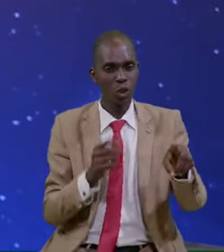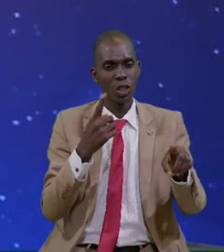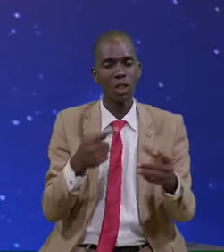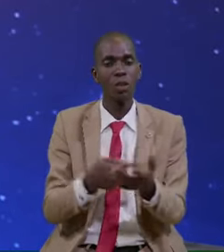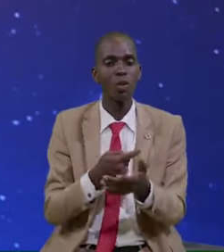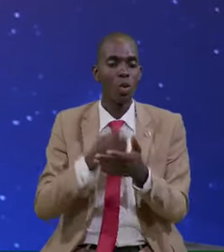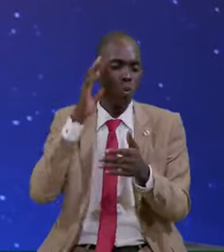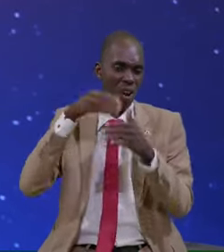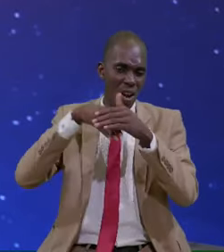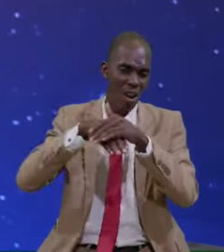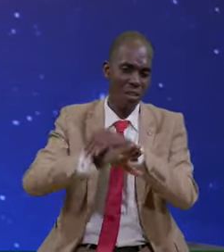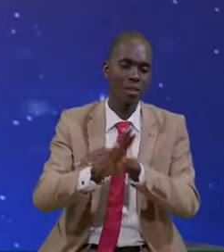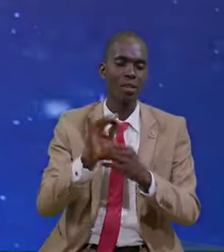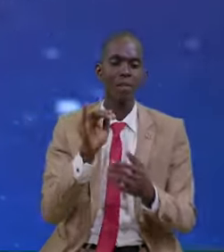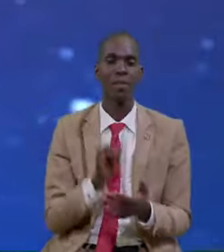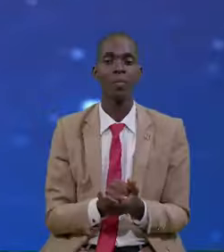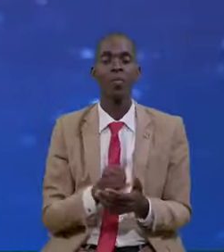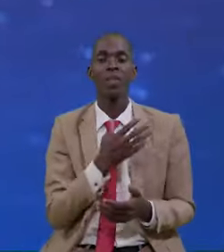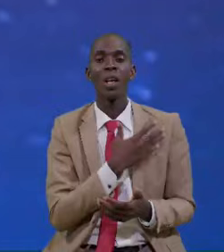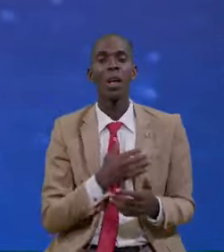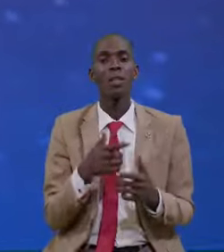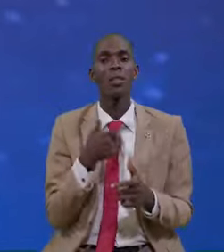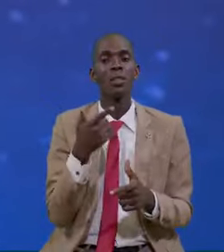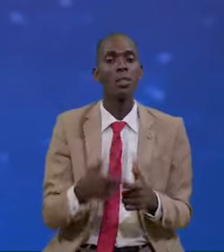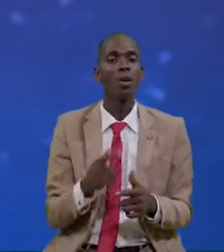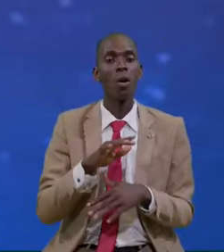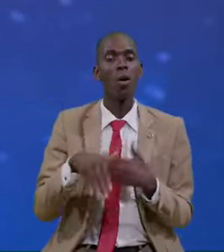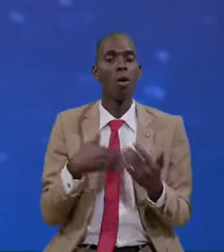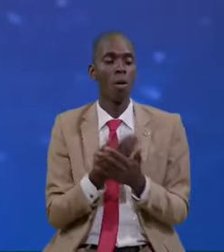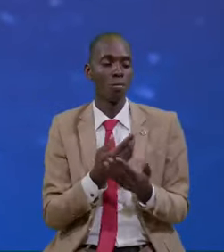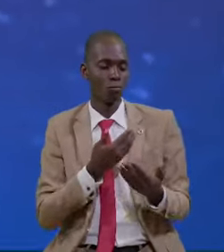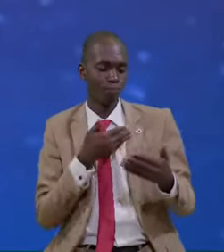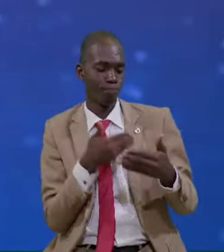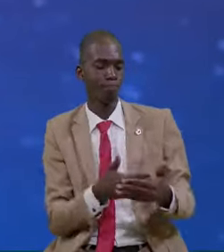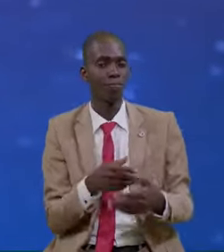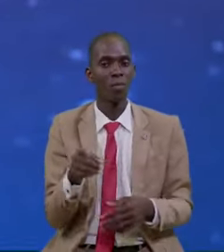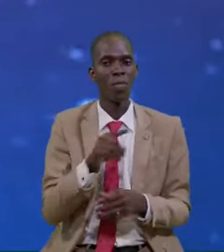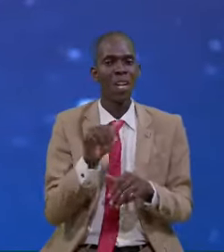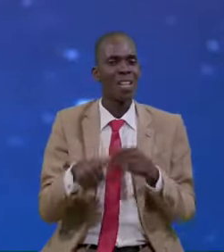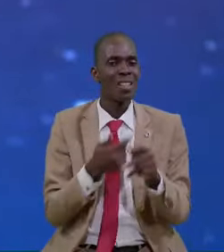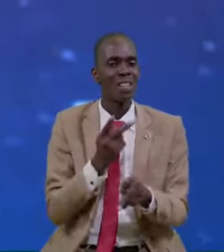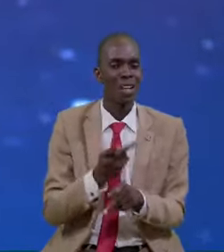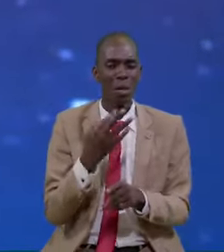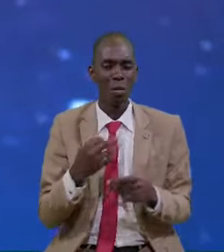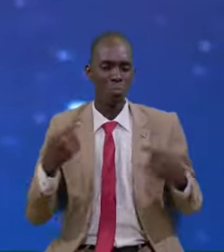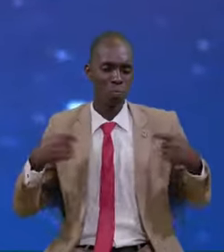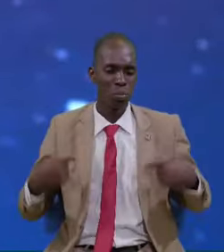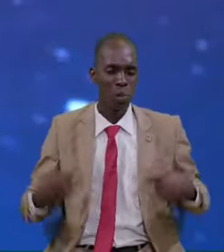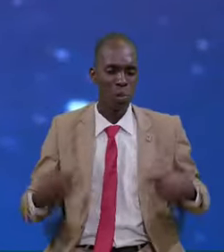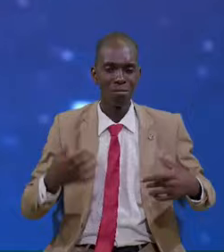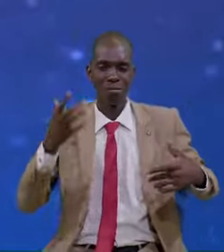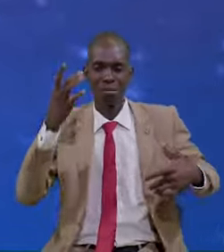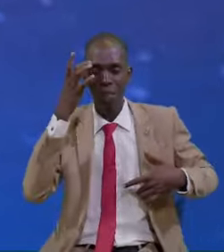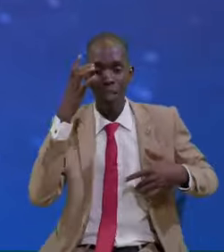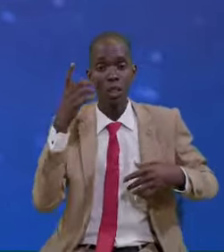penetrate that, and then all around you, every form of pain, every form of sickness, the gospel is